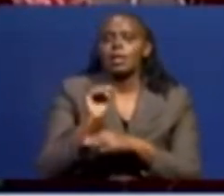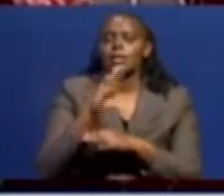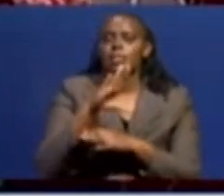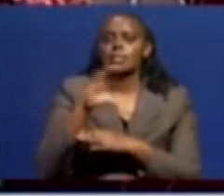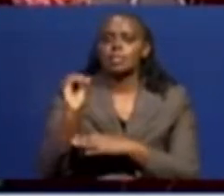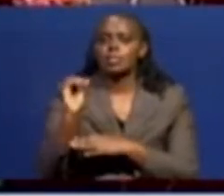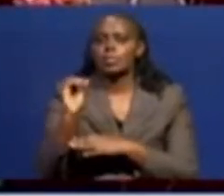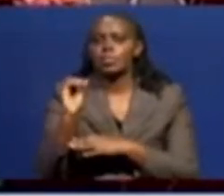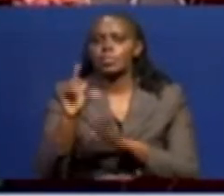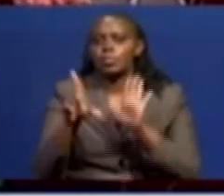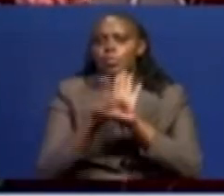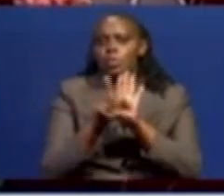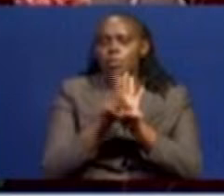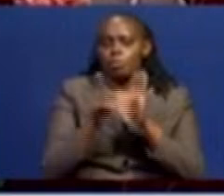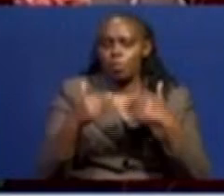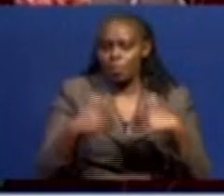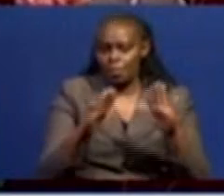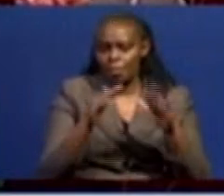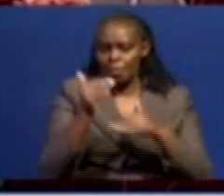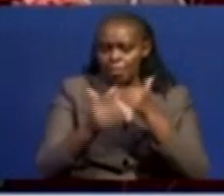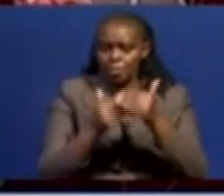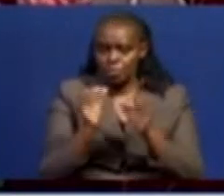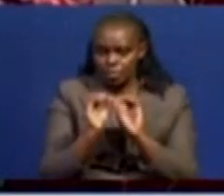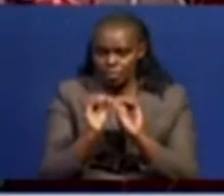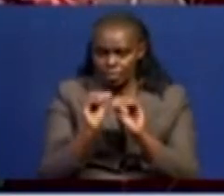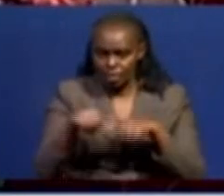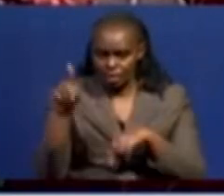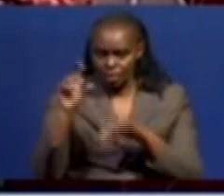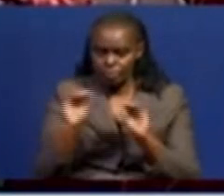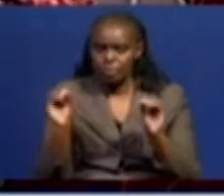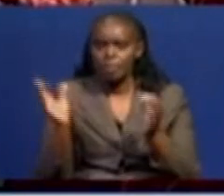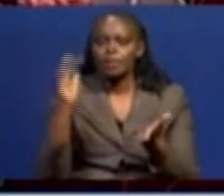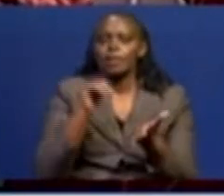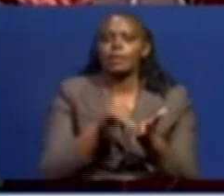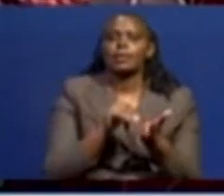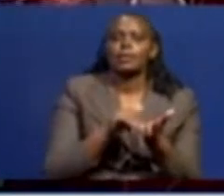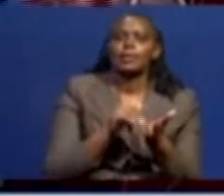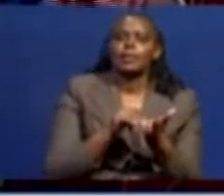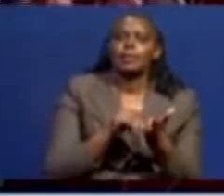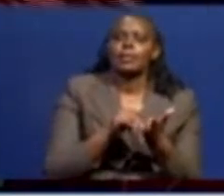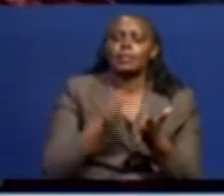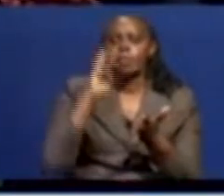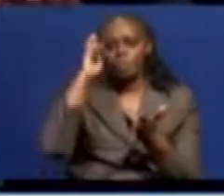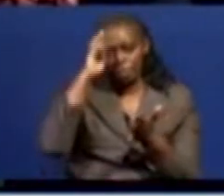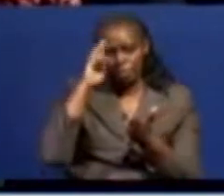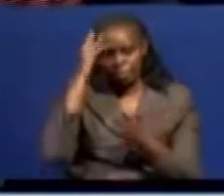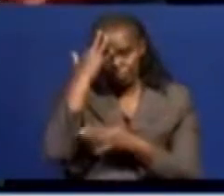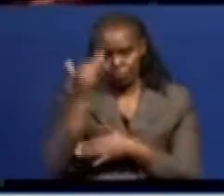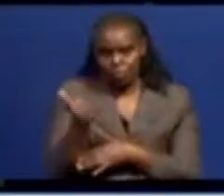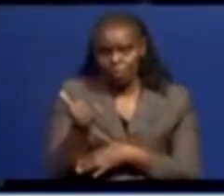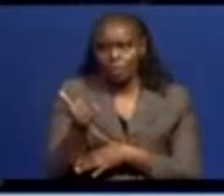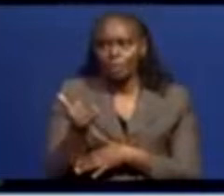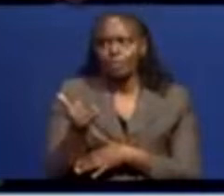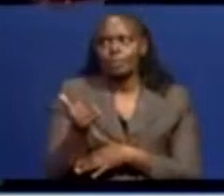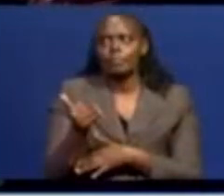seek the leave of absence through the right process. And again, the